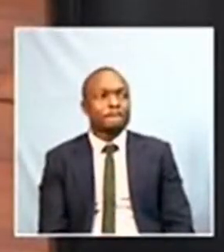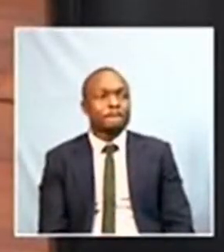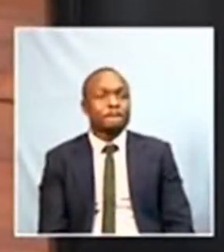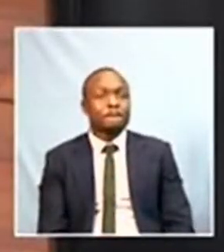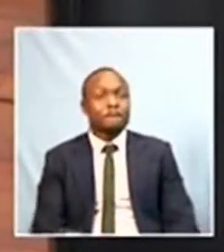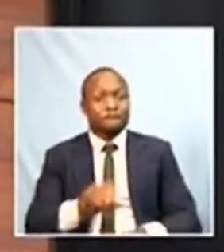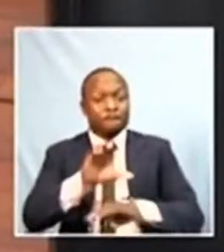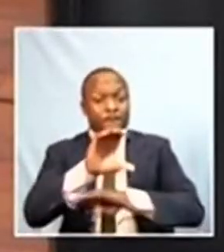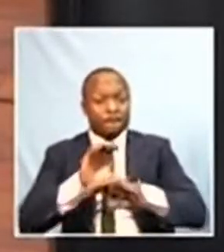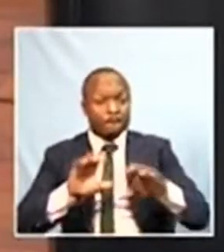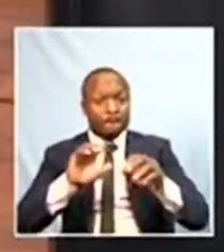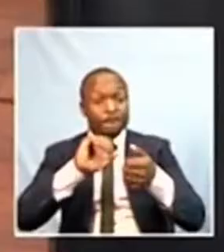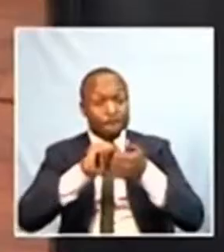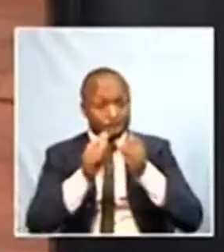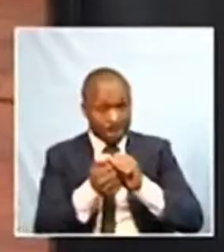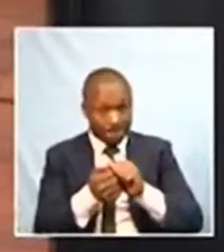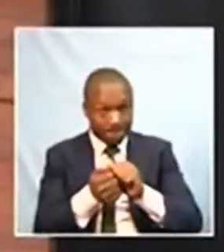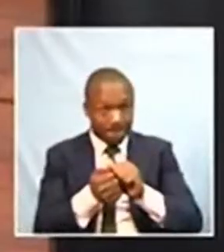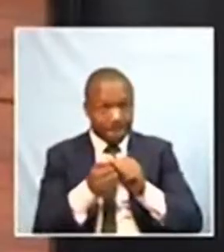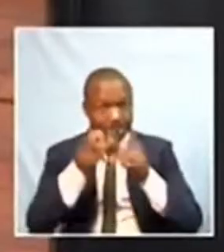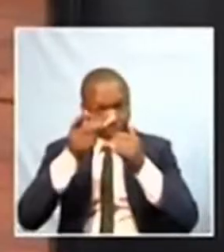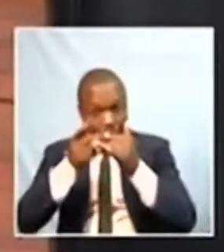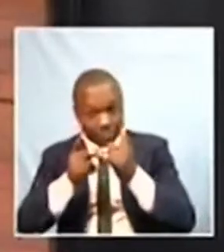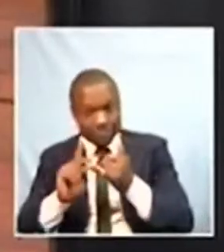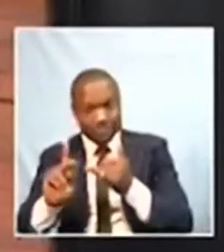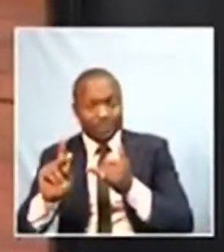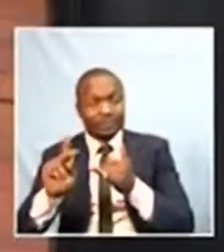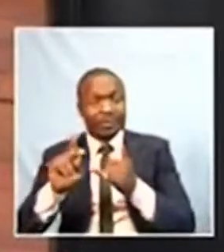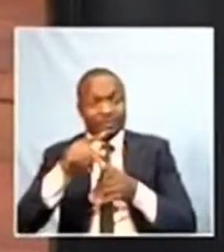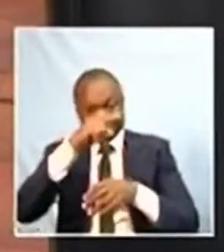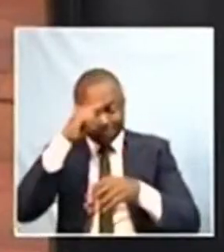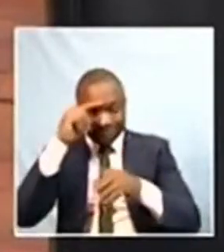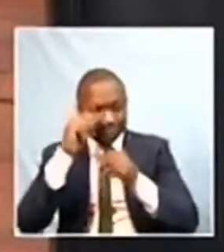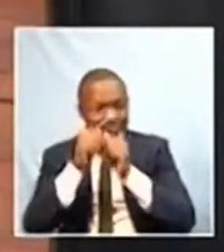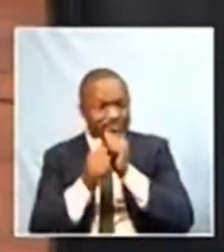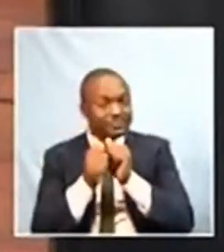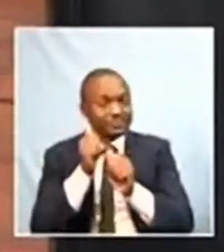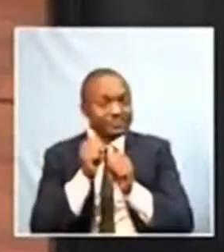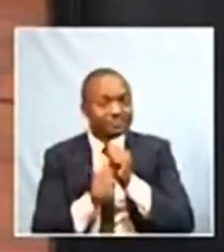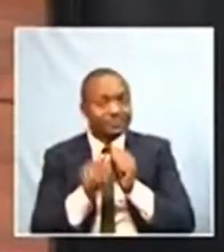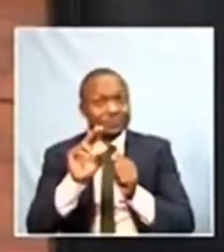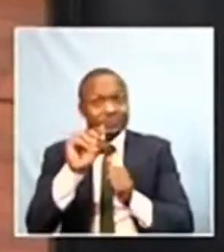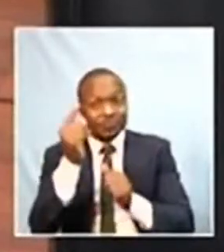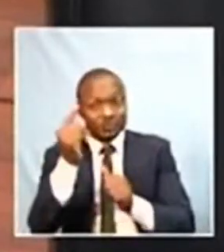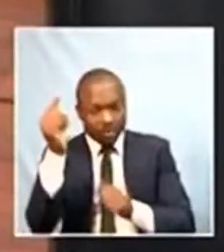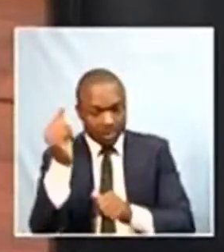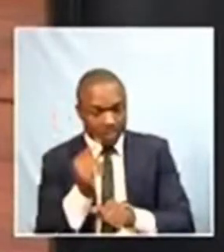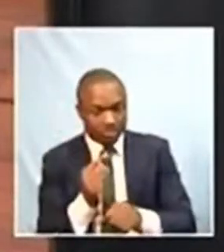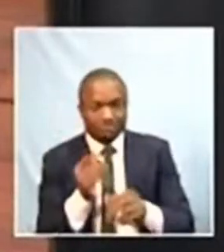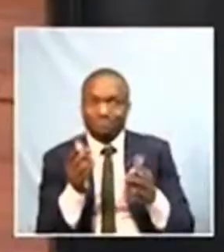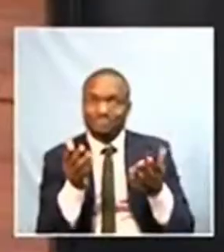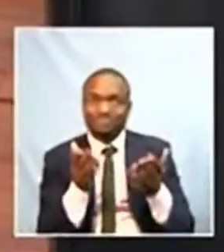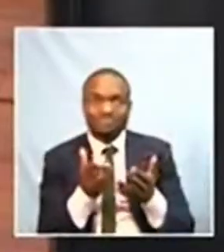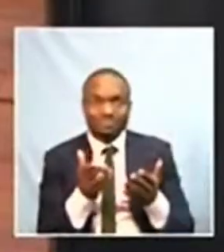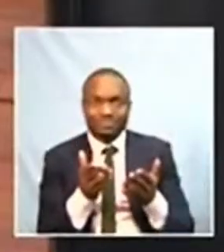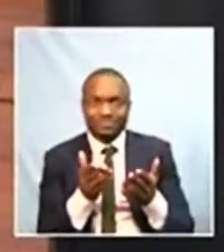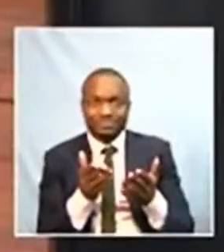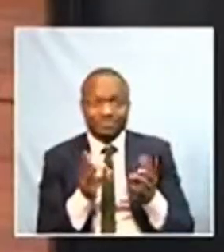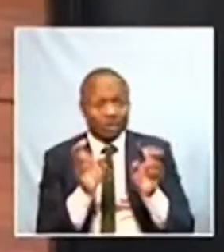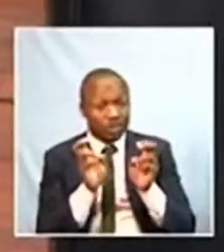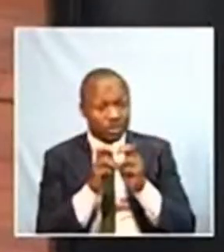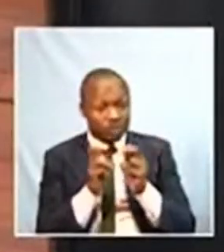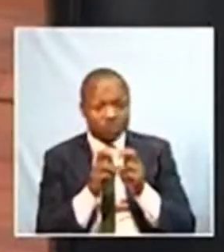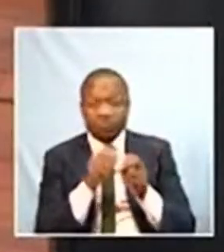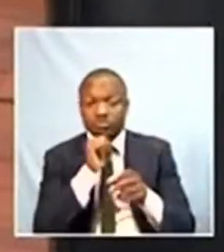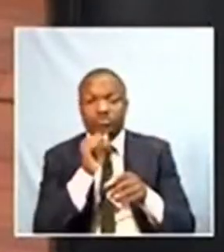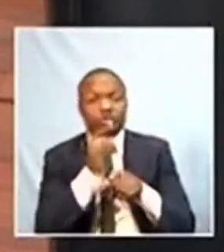the cause of query, part of it is as a result of no one coming forth. Contract, you